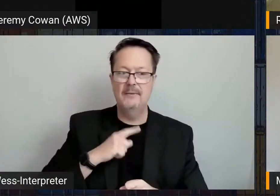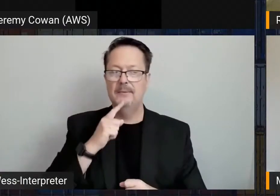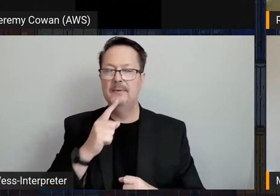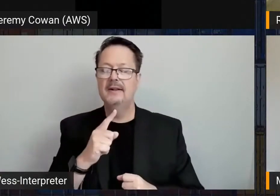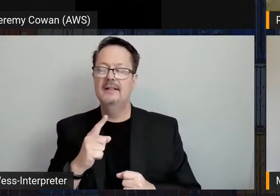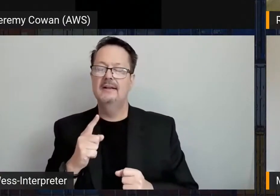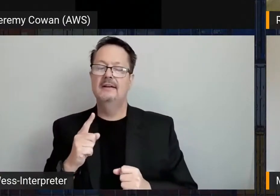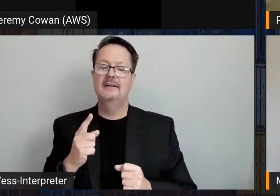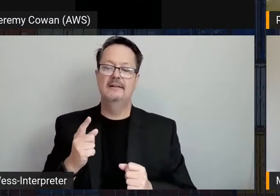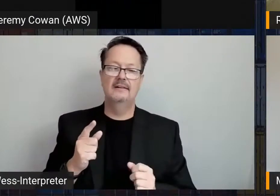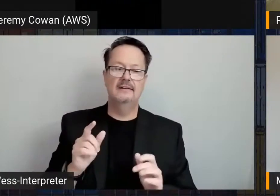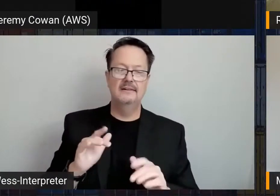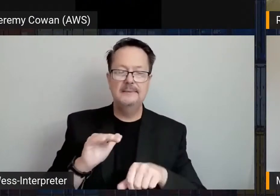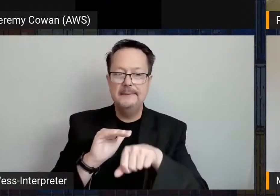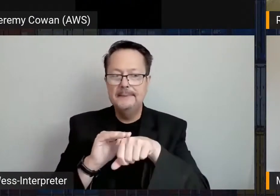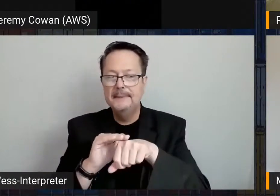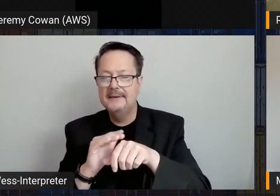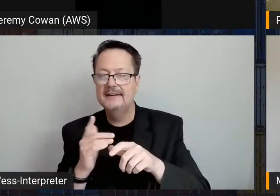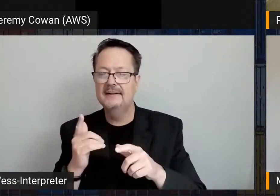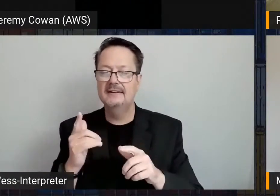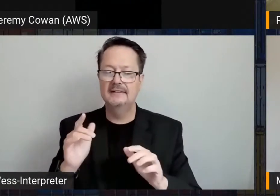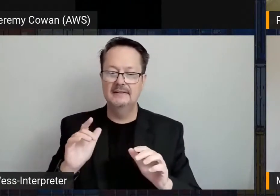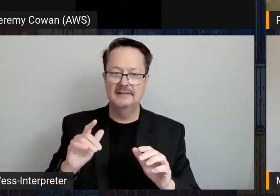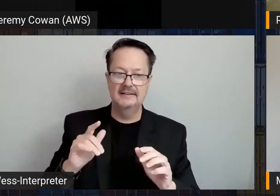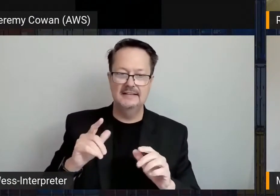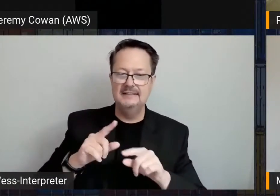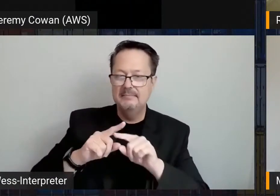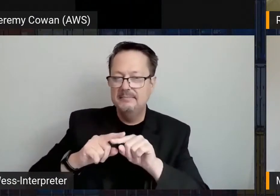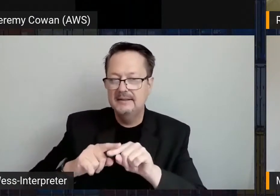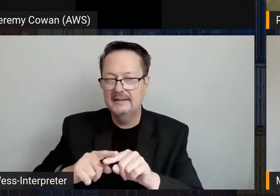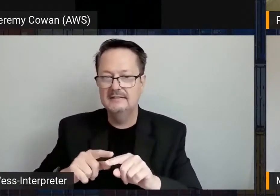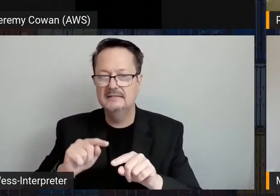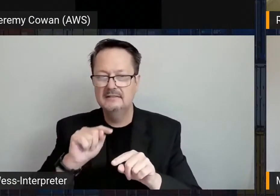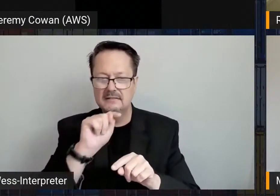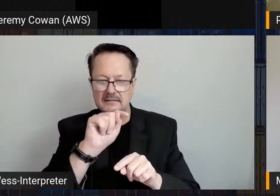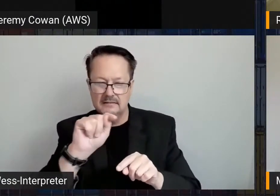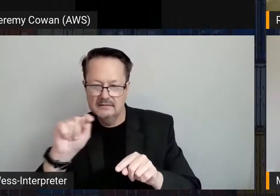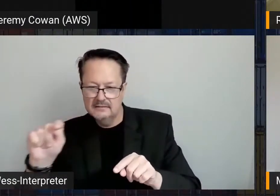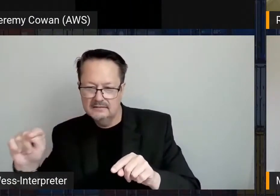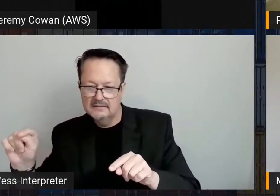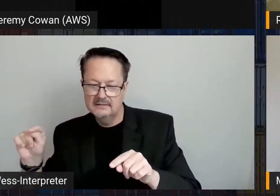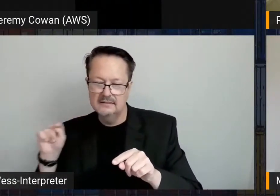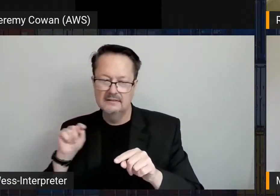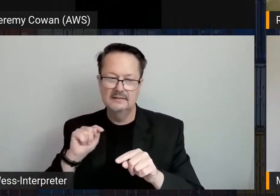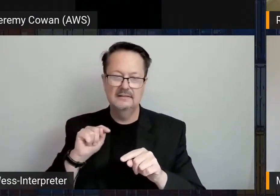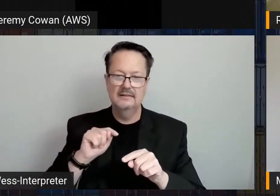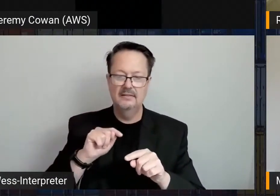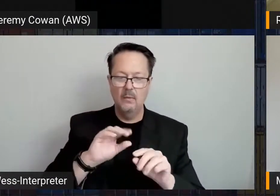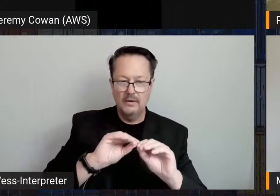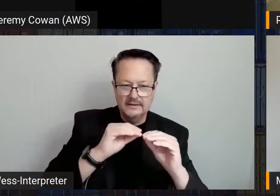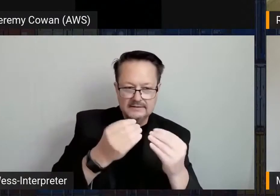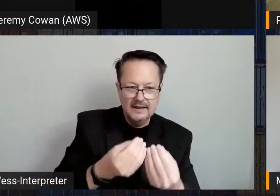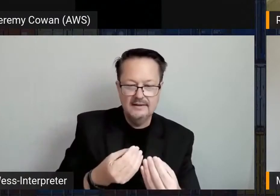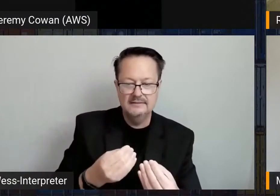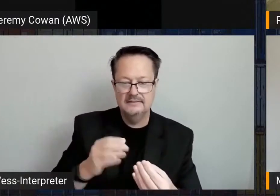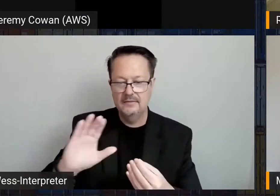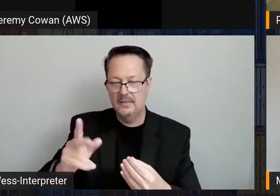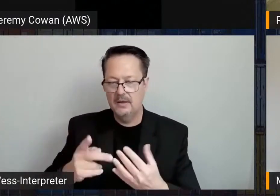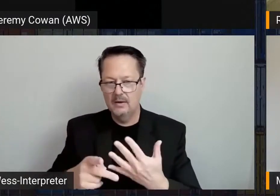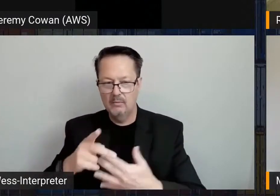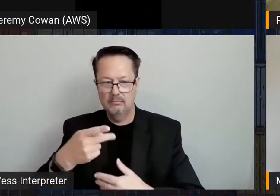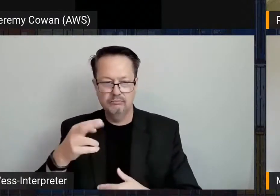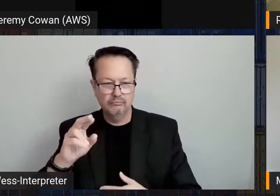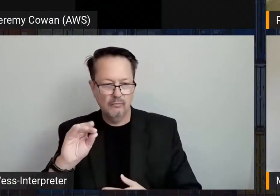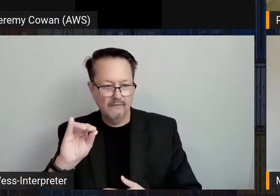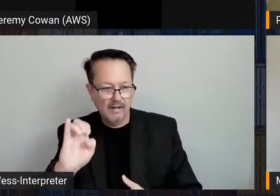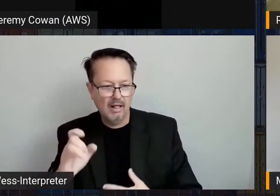at the beginning, it very much depends on a lot of the, on the organization and what their profile is and what they're